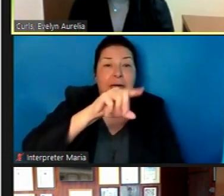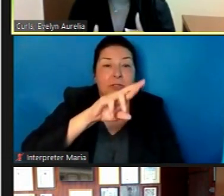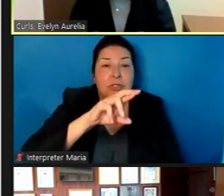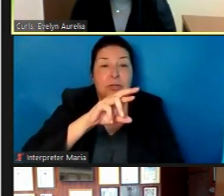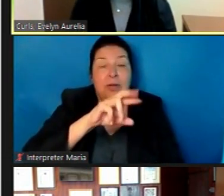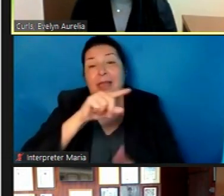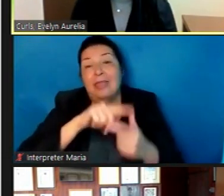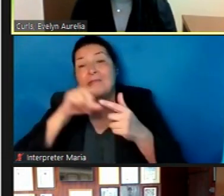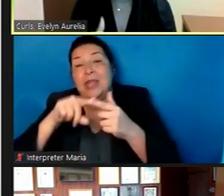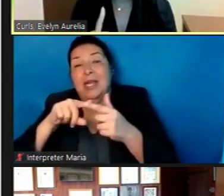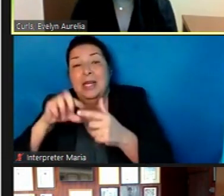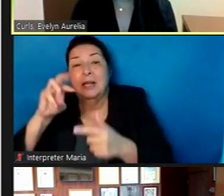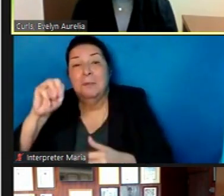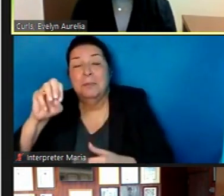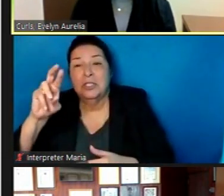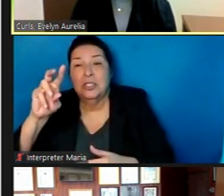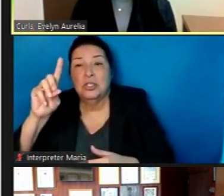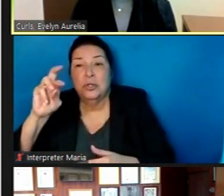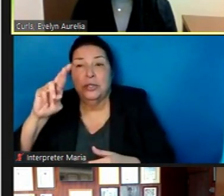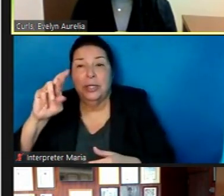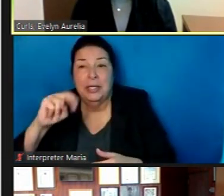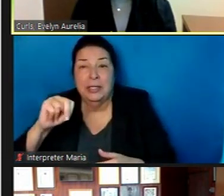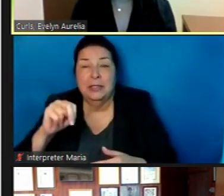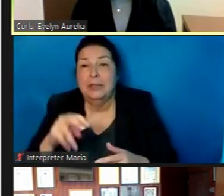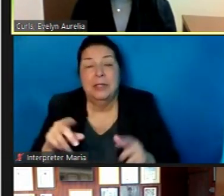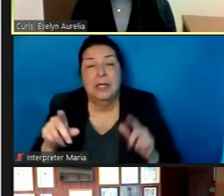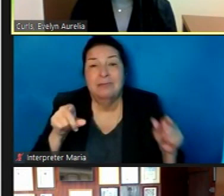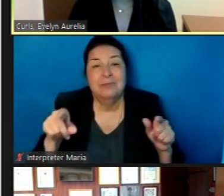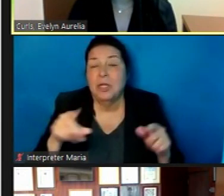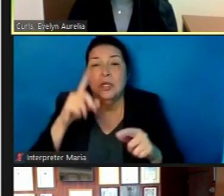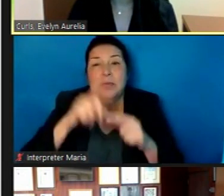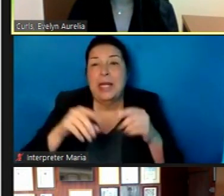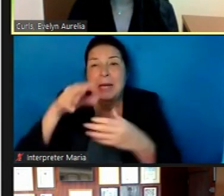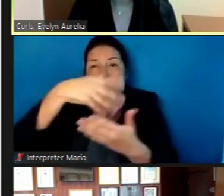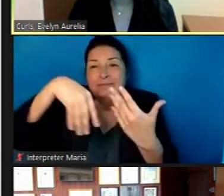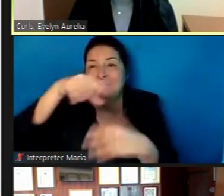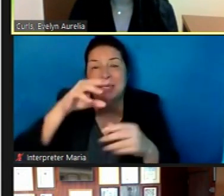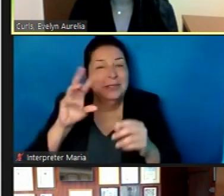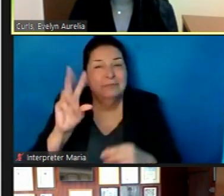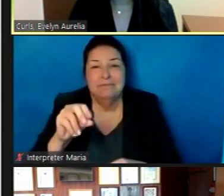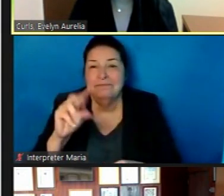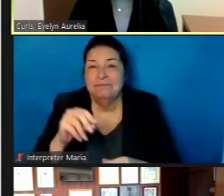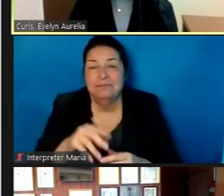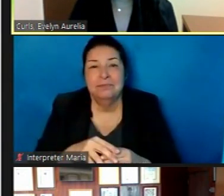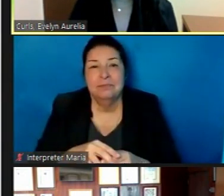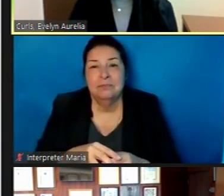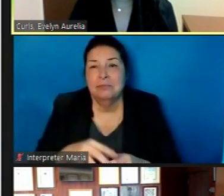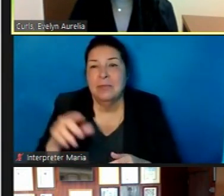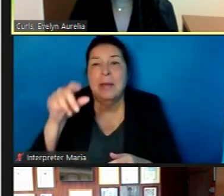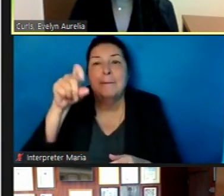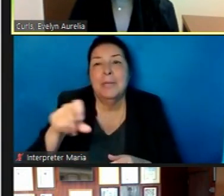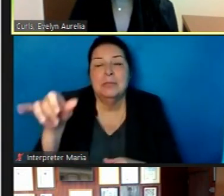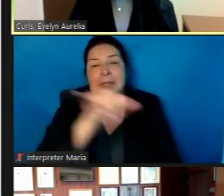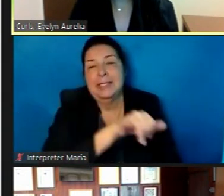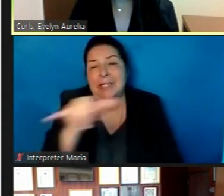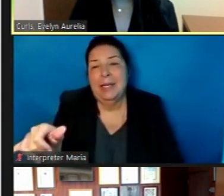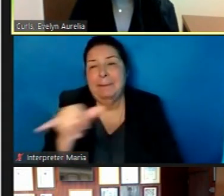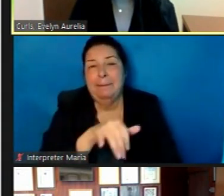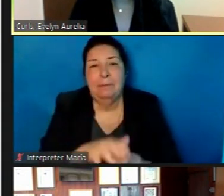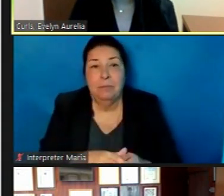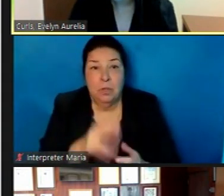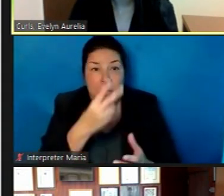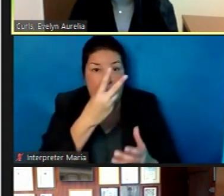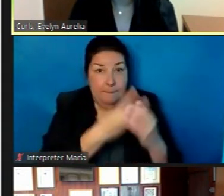has to be the same vaccine. 2 Modernas, 2 Pfizers, you can't mix them. Next slide. But both